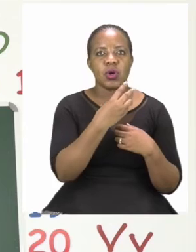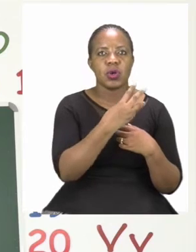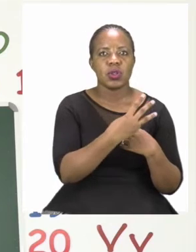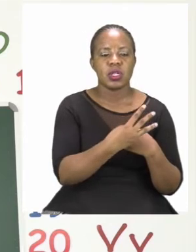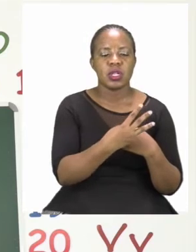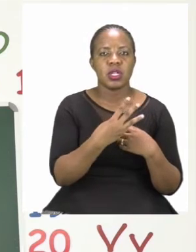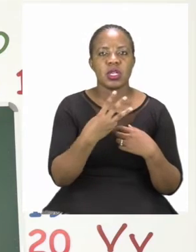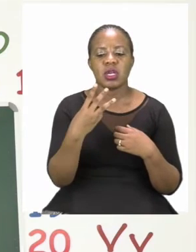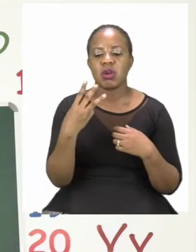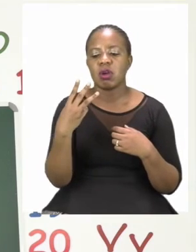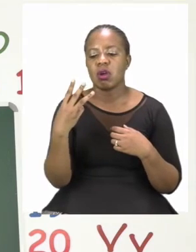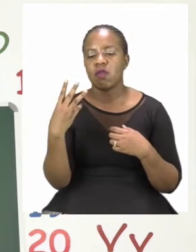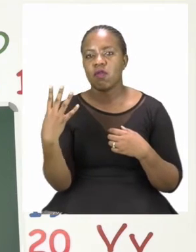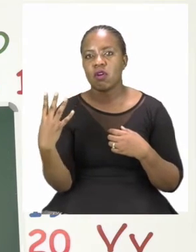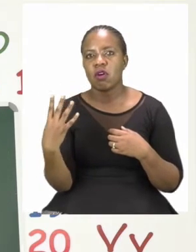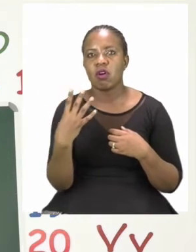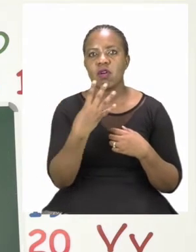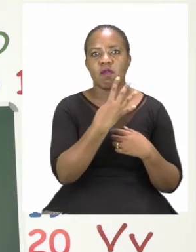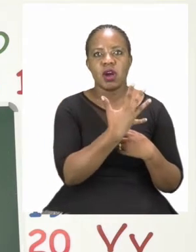6,